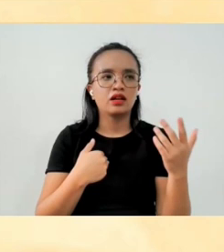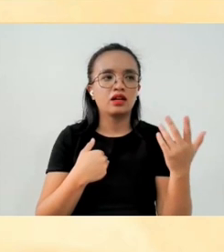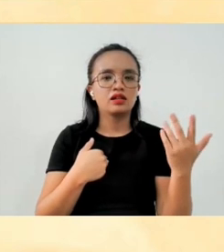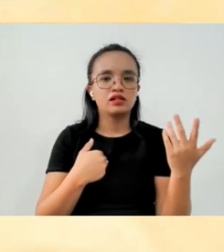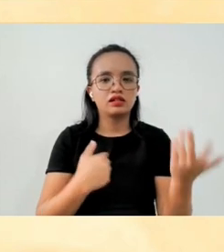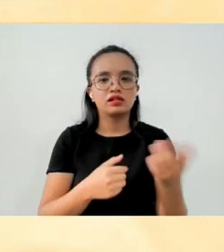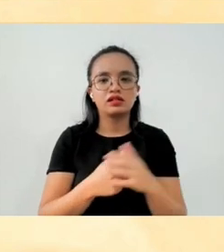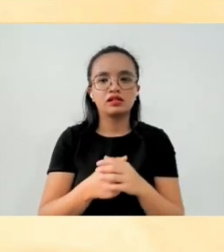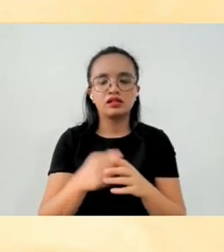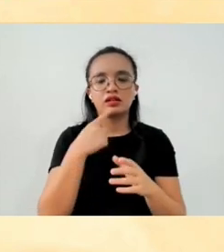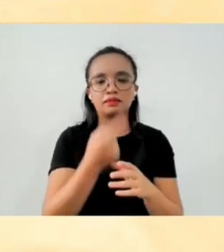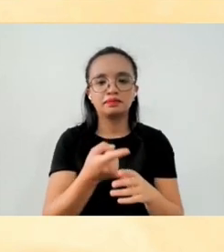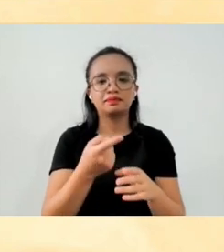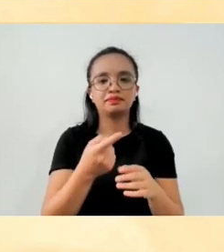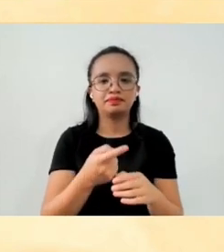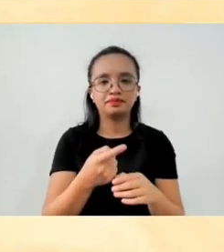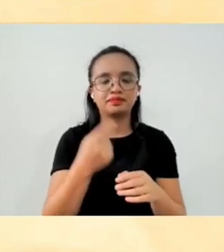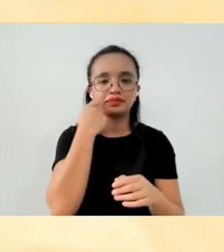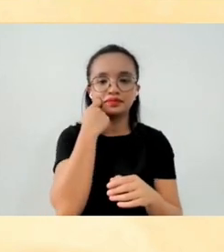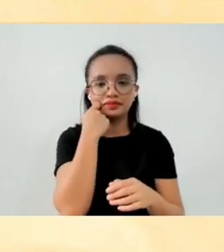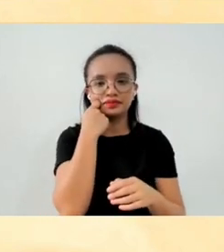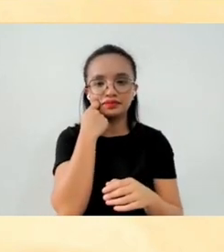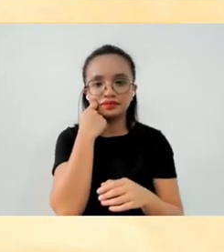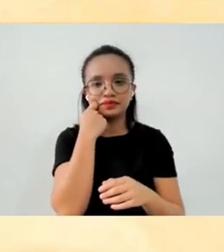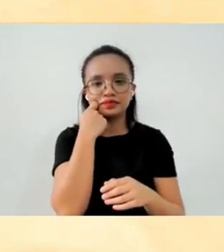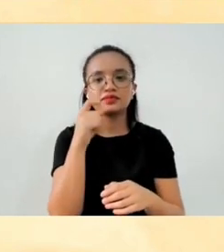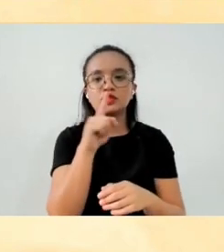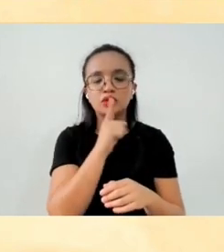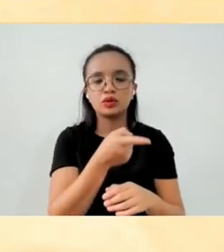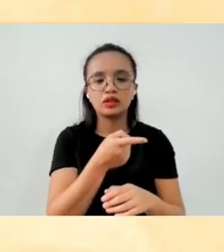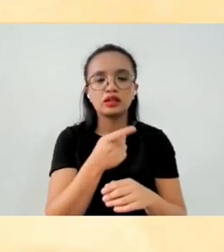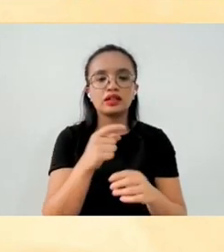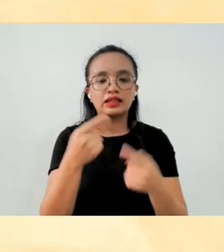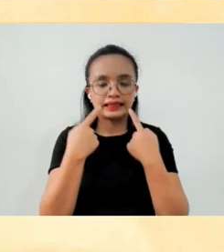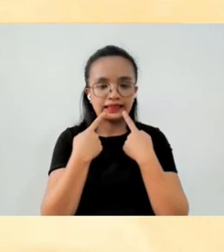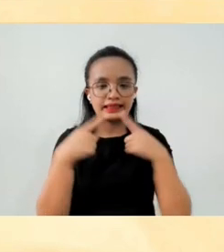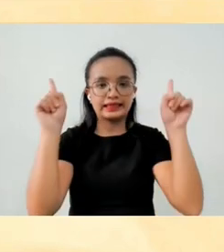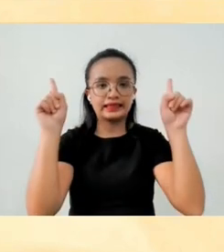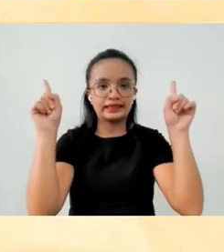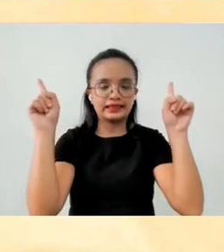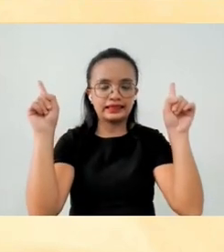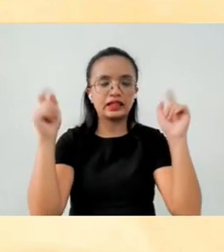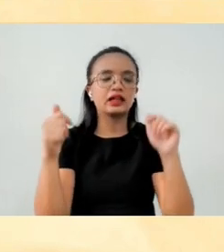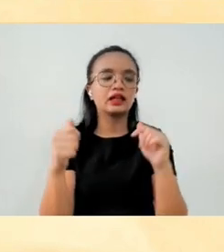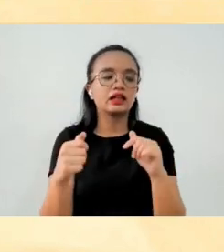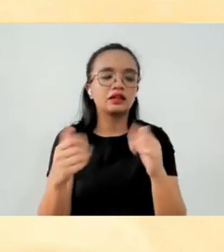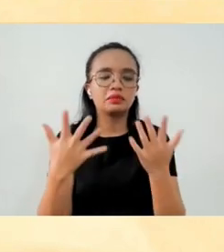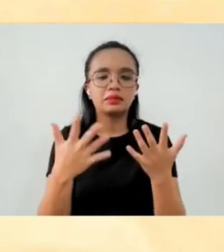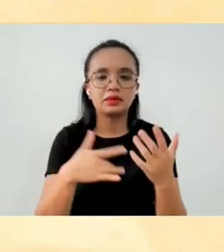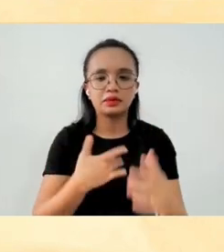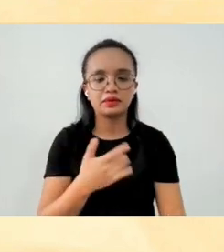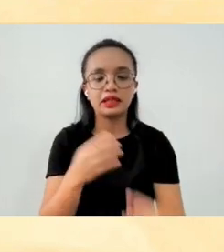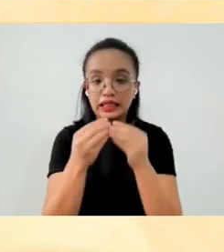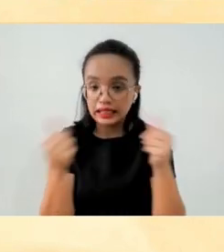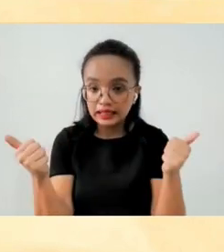as Lala pointed out a while ago, so sort of victory, okay, and then maybe a healing, maybe